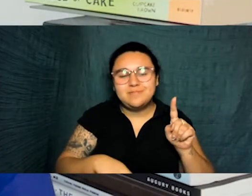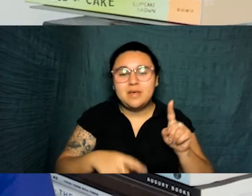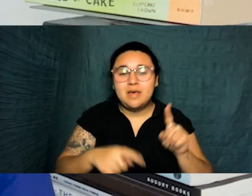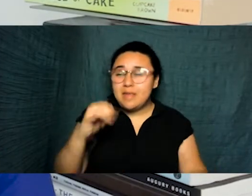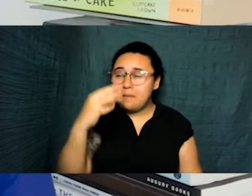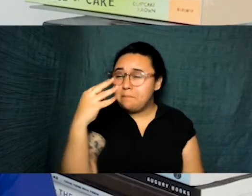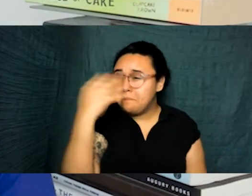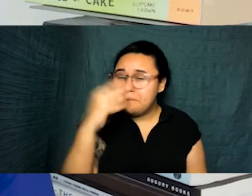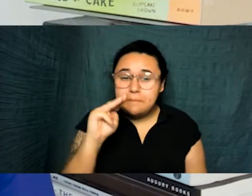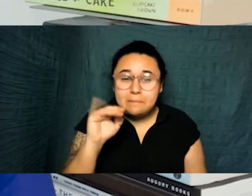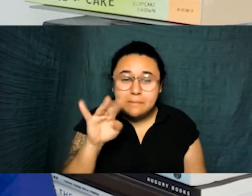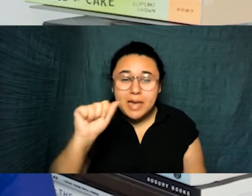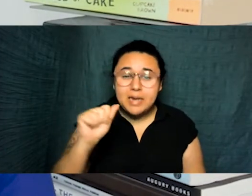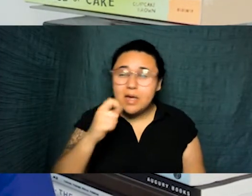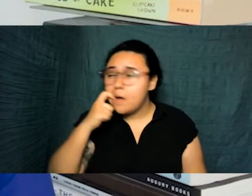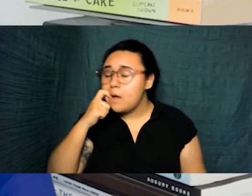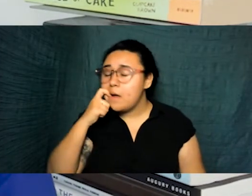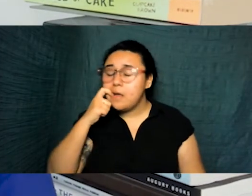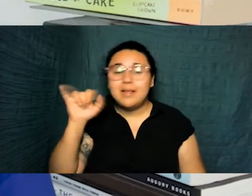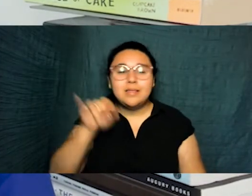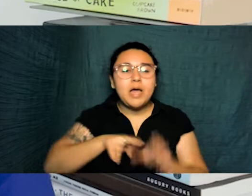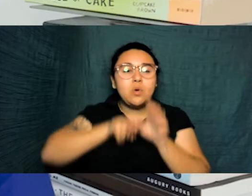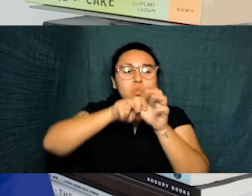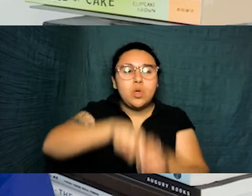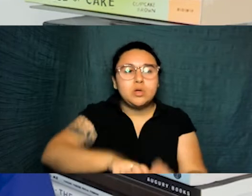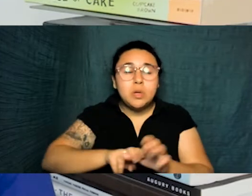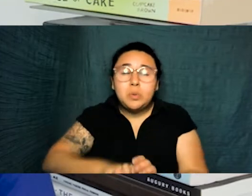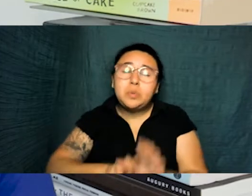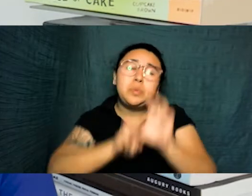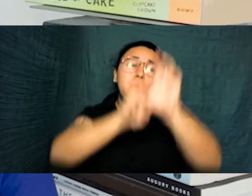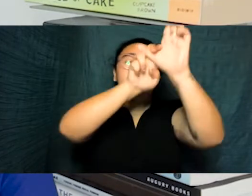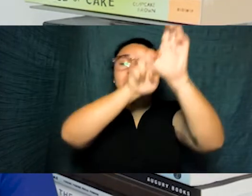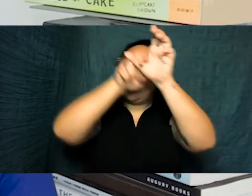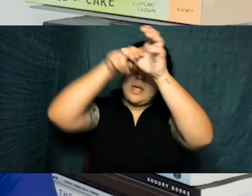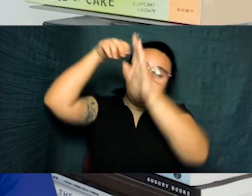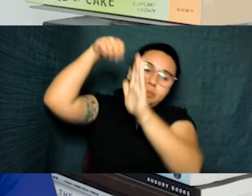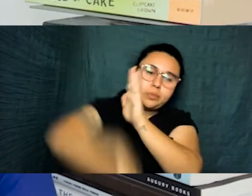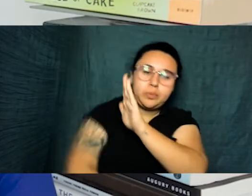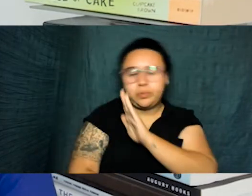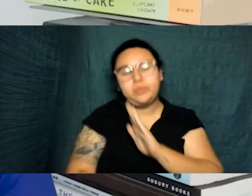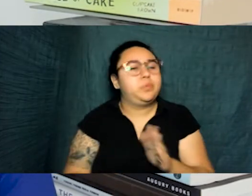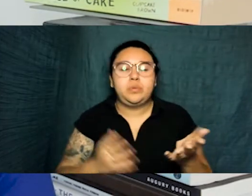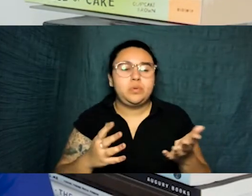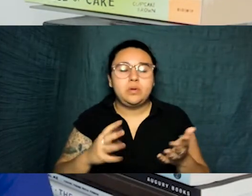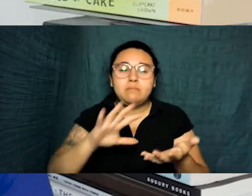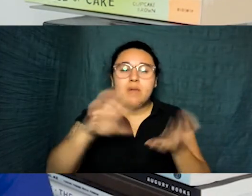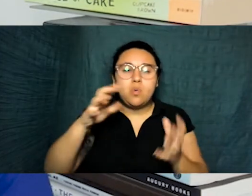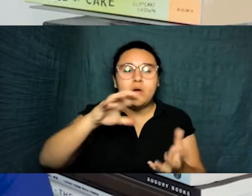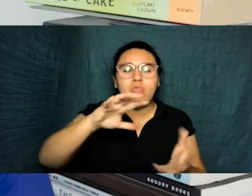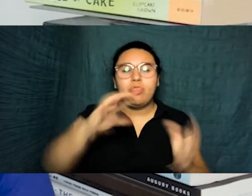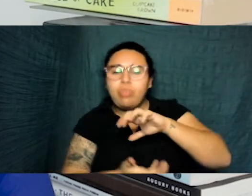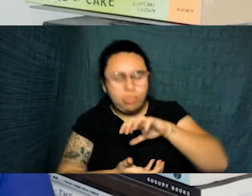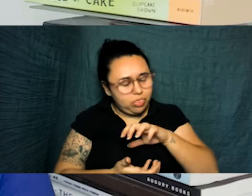like a roller coaster. It took me high, and then I came speeding down, and my world got flipped upside